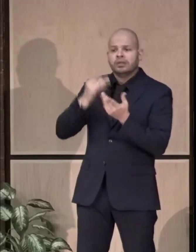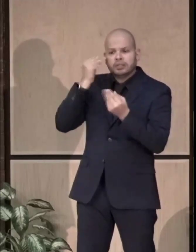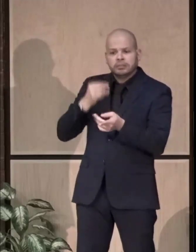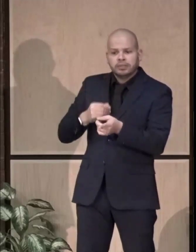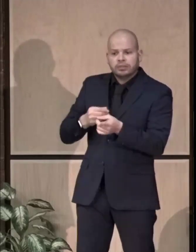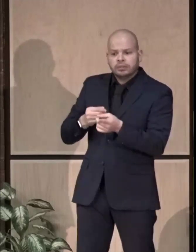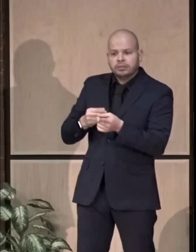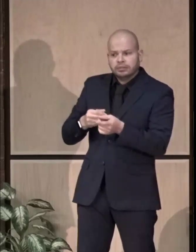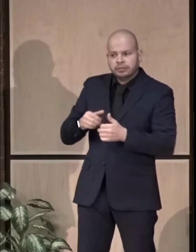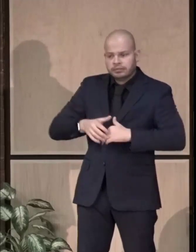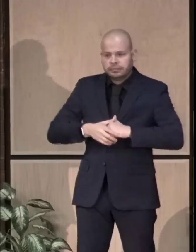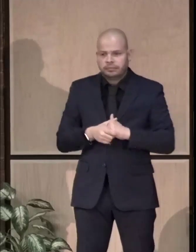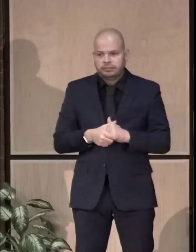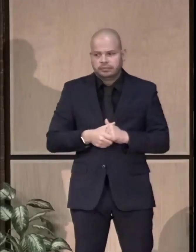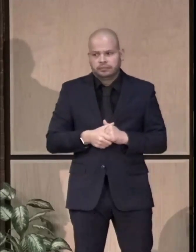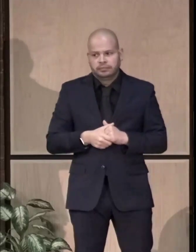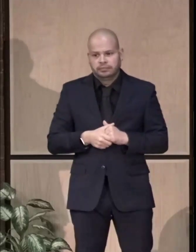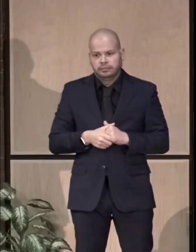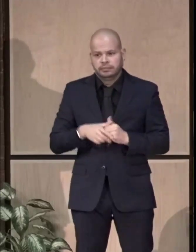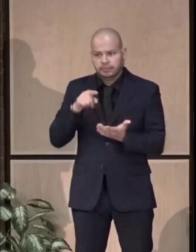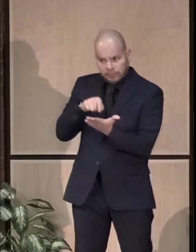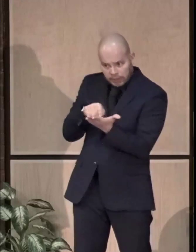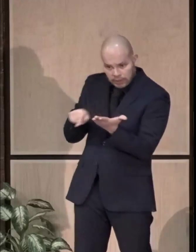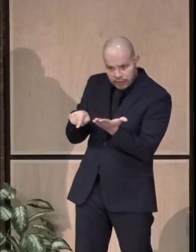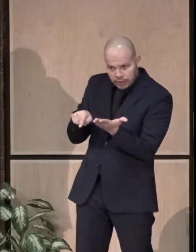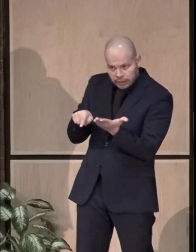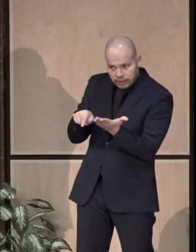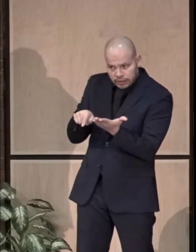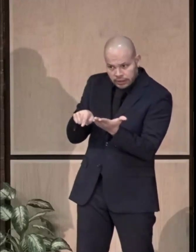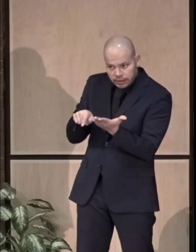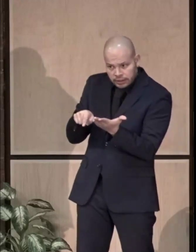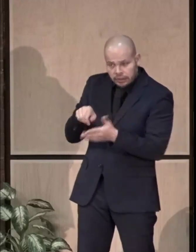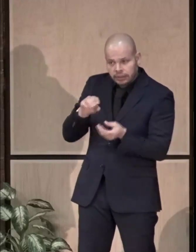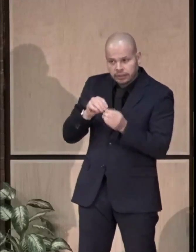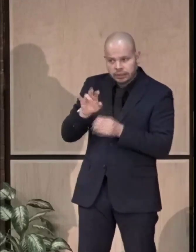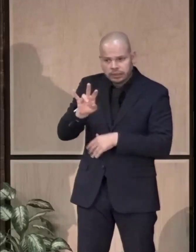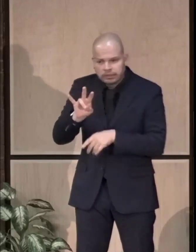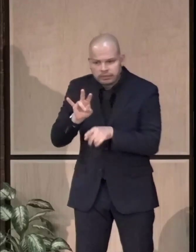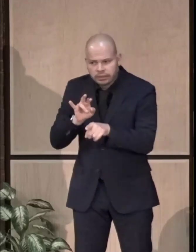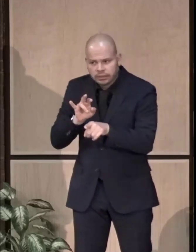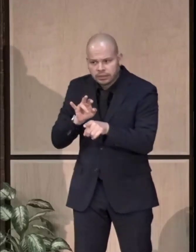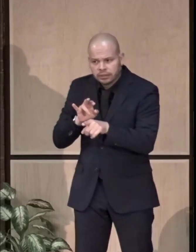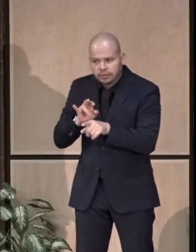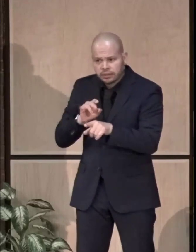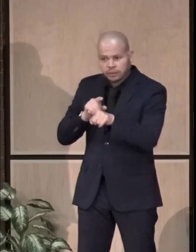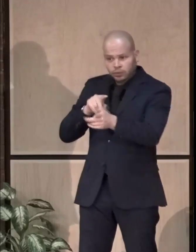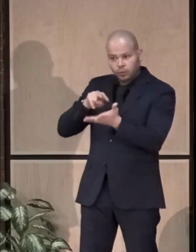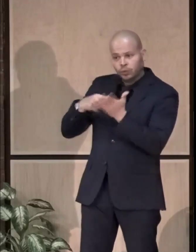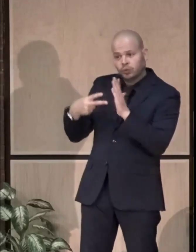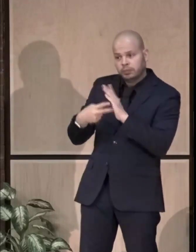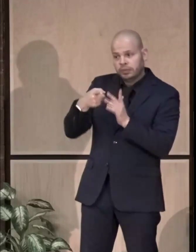the main portion of N7. He may have provided the information and somebody else drafted it. Yes,